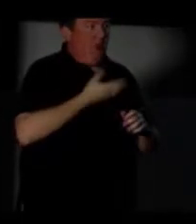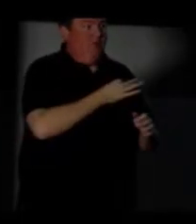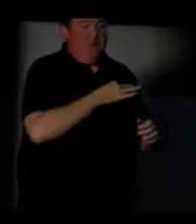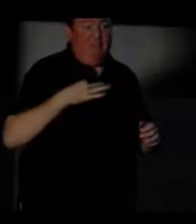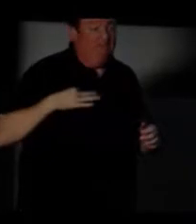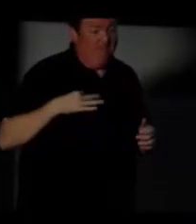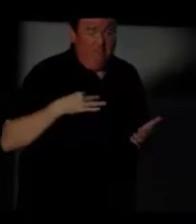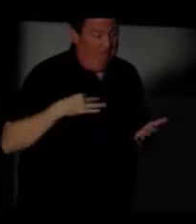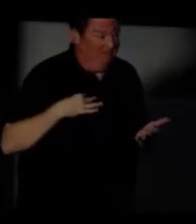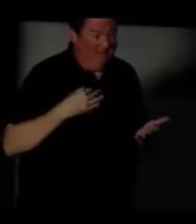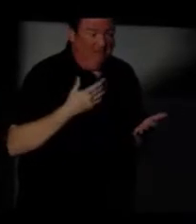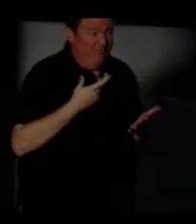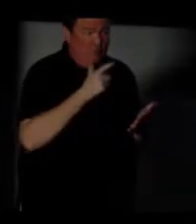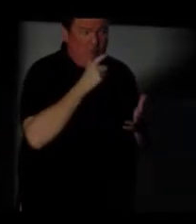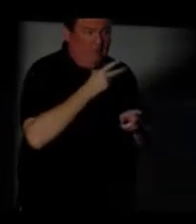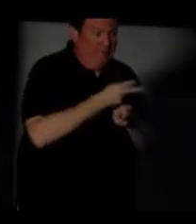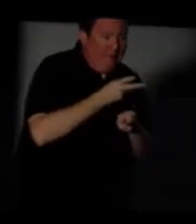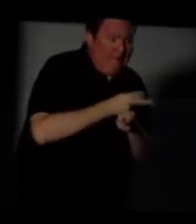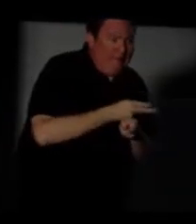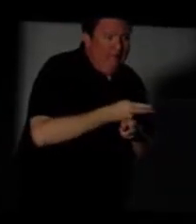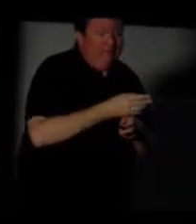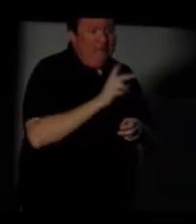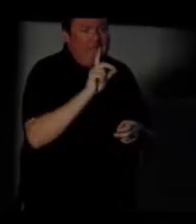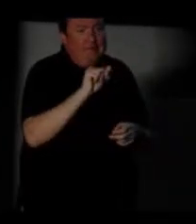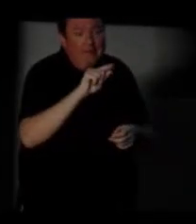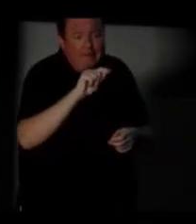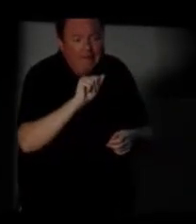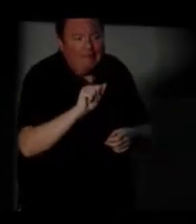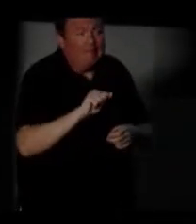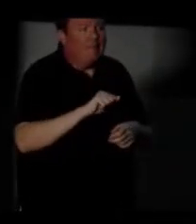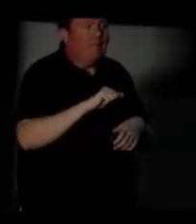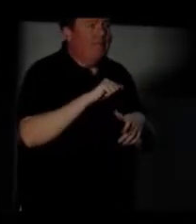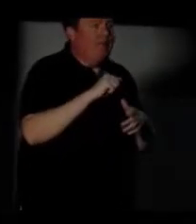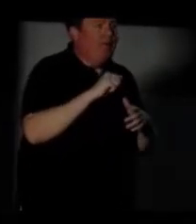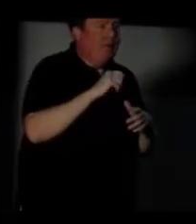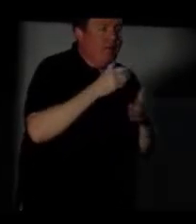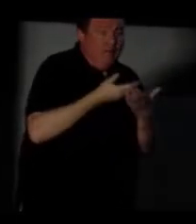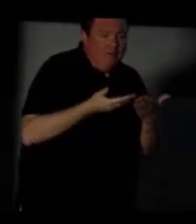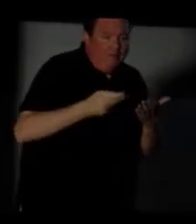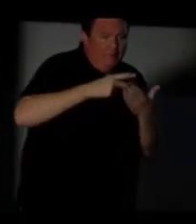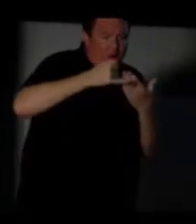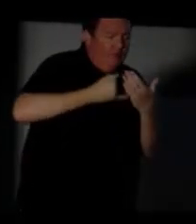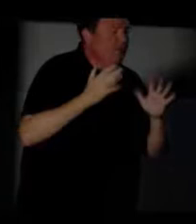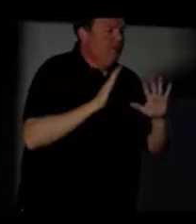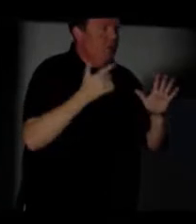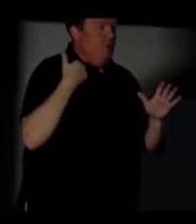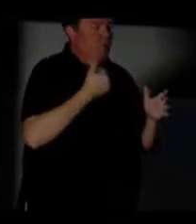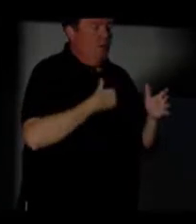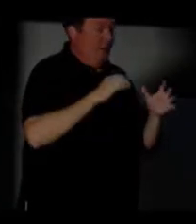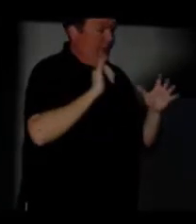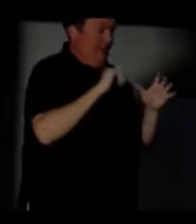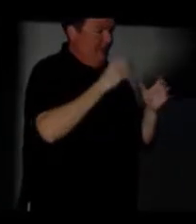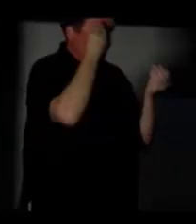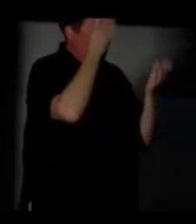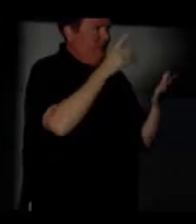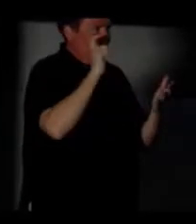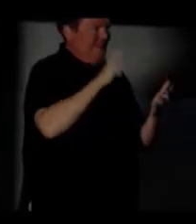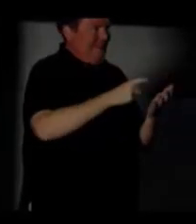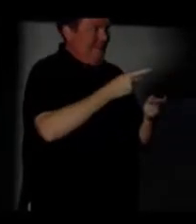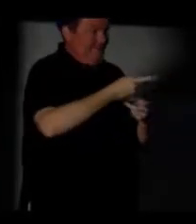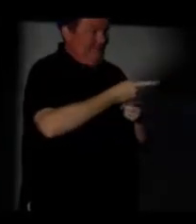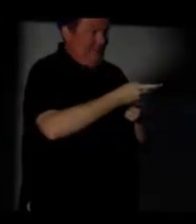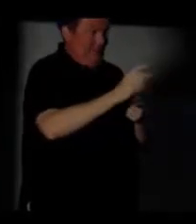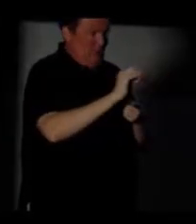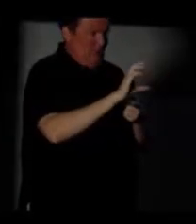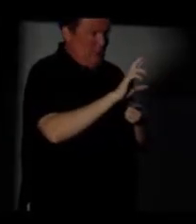these projects and looking after the data, rather than doing the transcriptions themselves, we try to pass the remaining information to a crowd of some